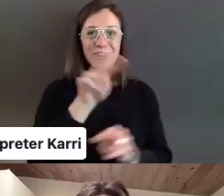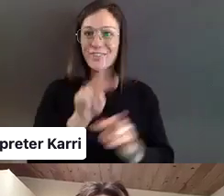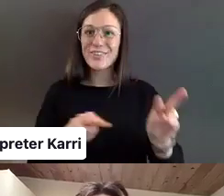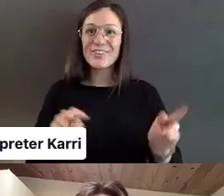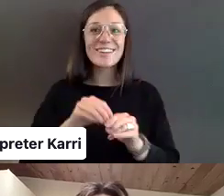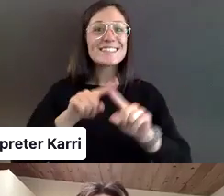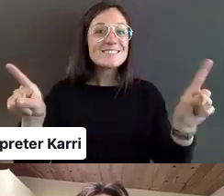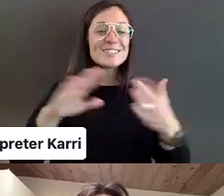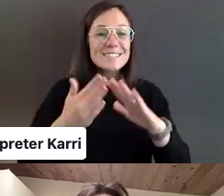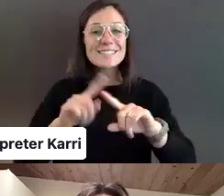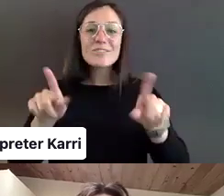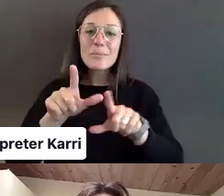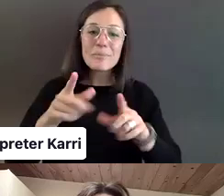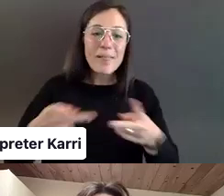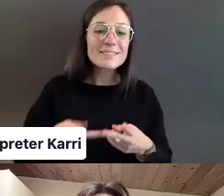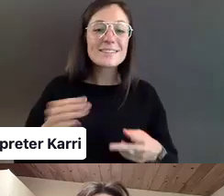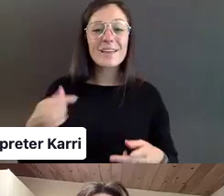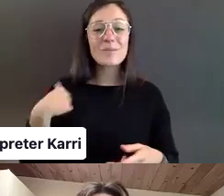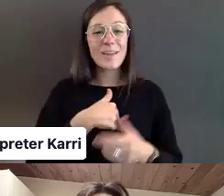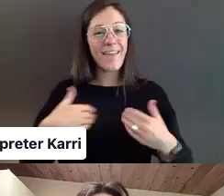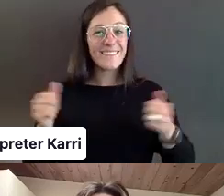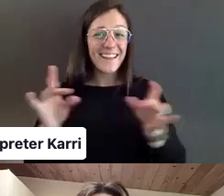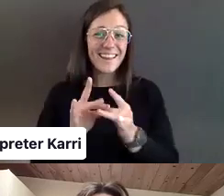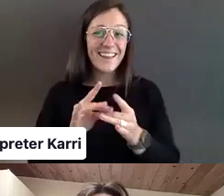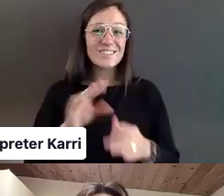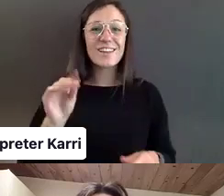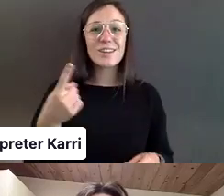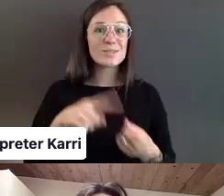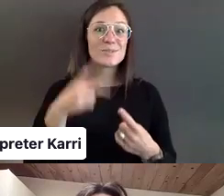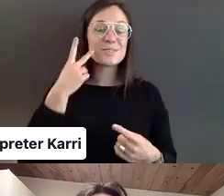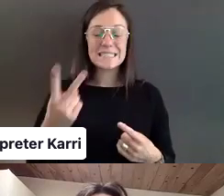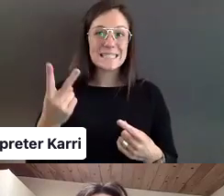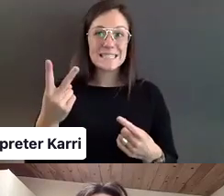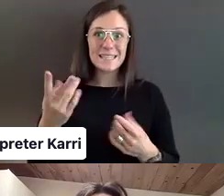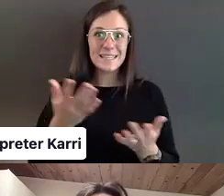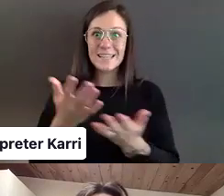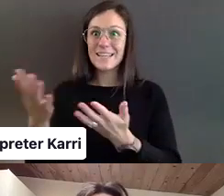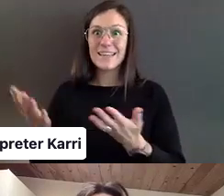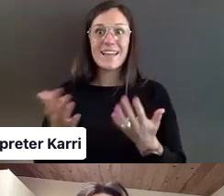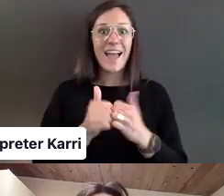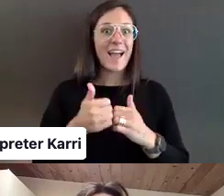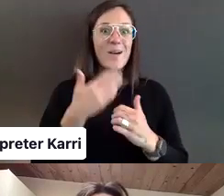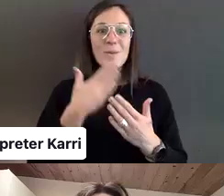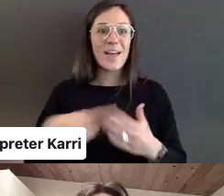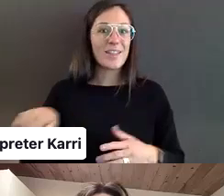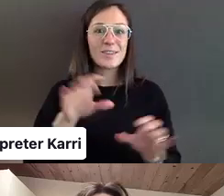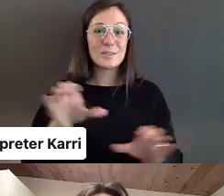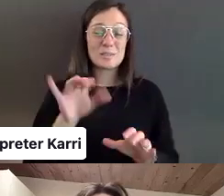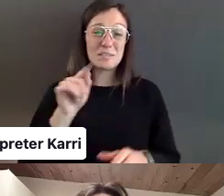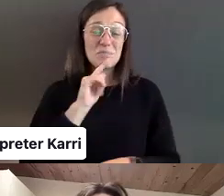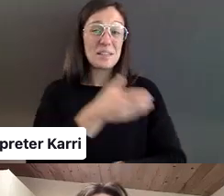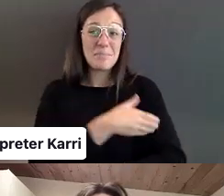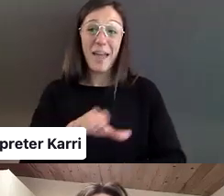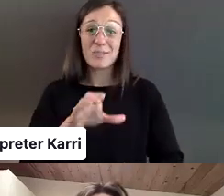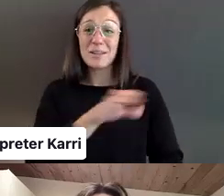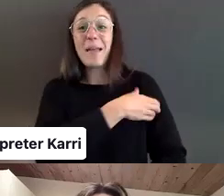and places and have a connection, and just seeing how well everyone's doing it's really empowering and